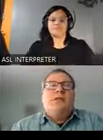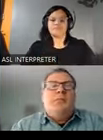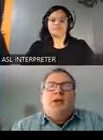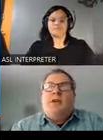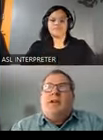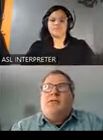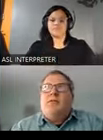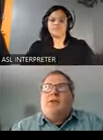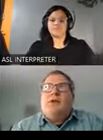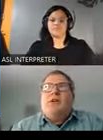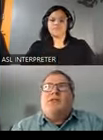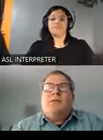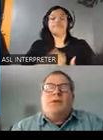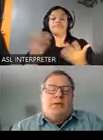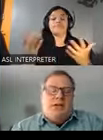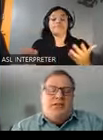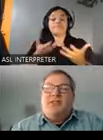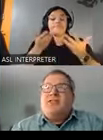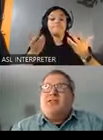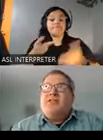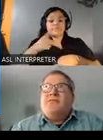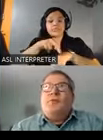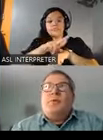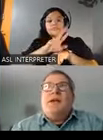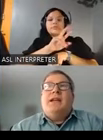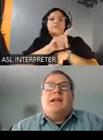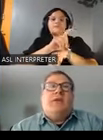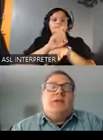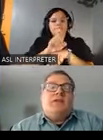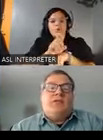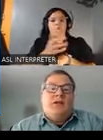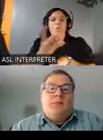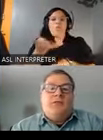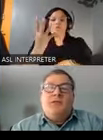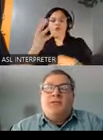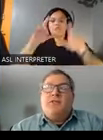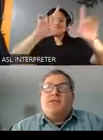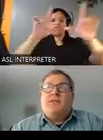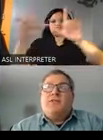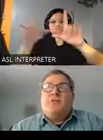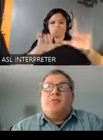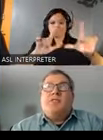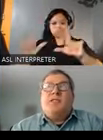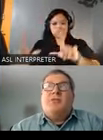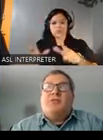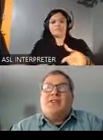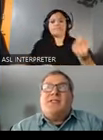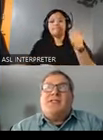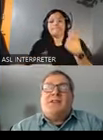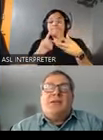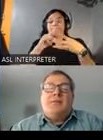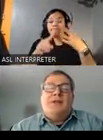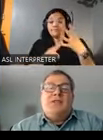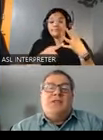So within PR100, we organize our work around energy justice in four main areas. The first of those is termed procedural